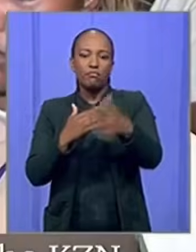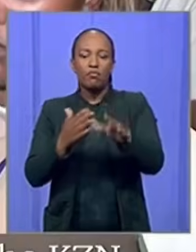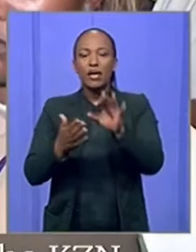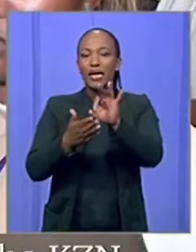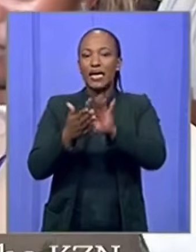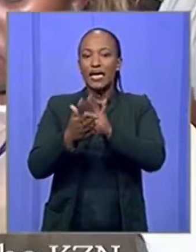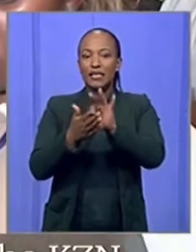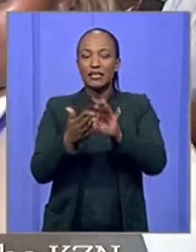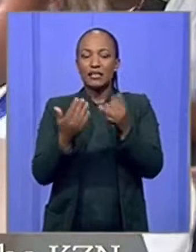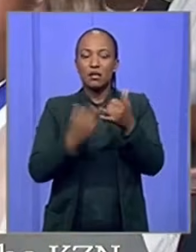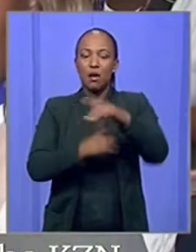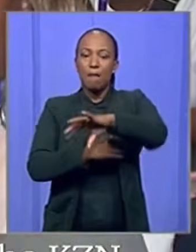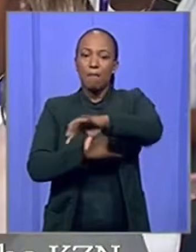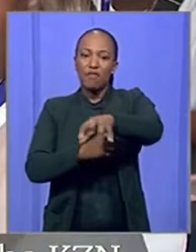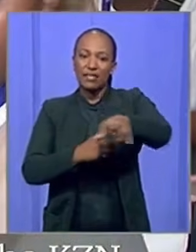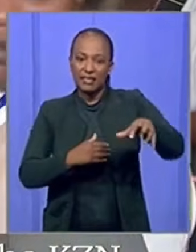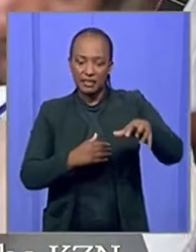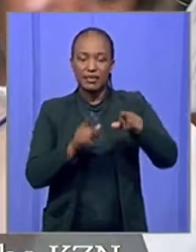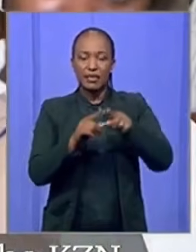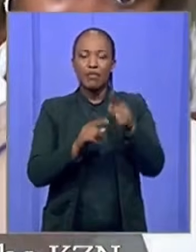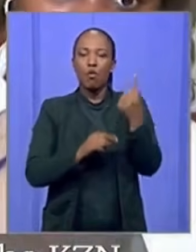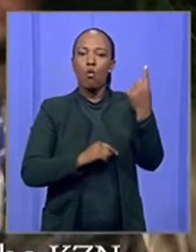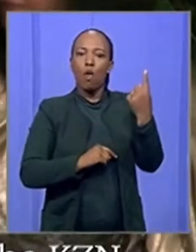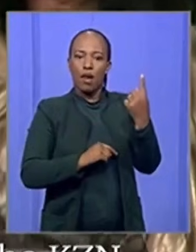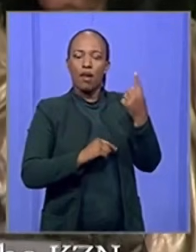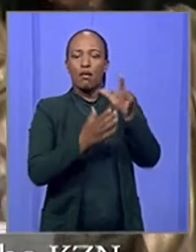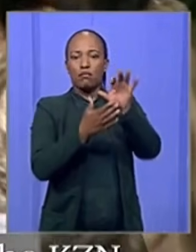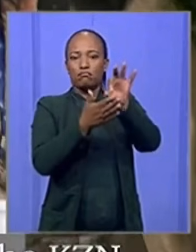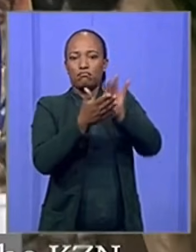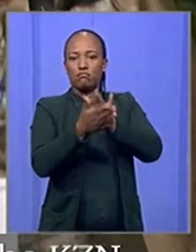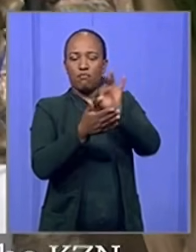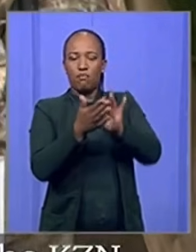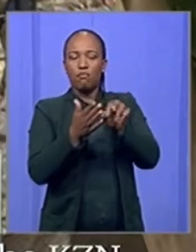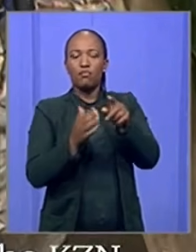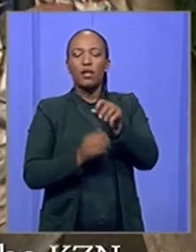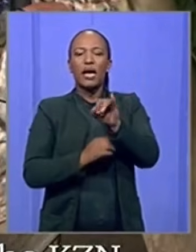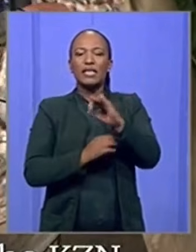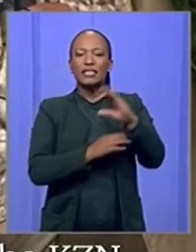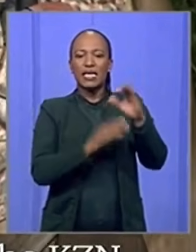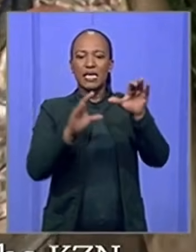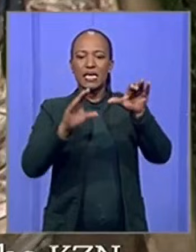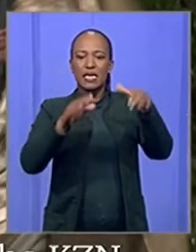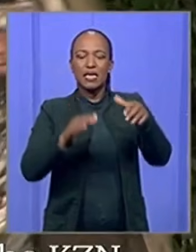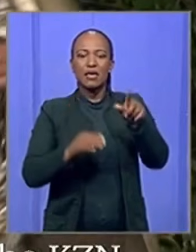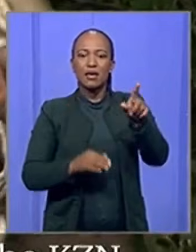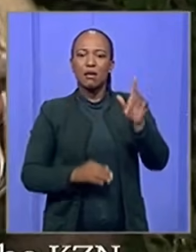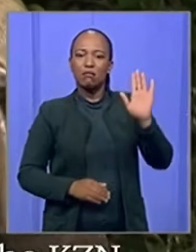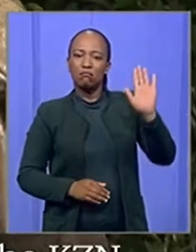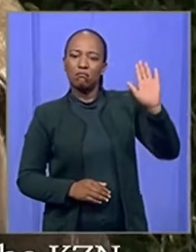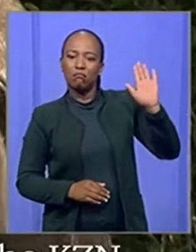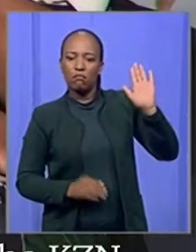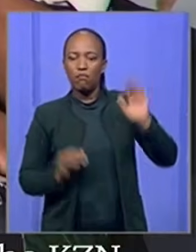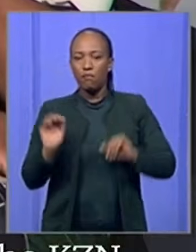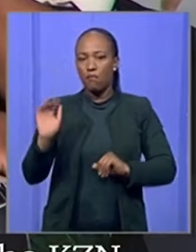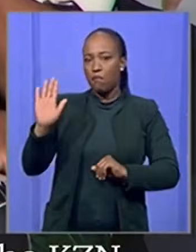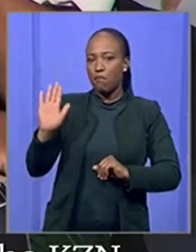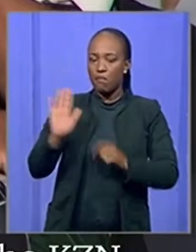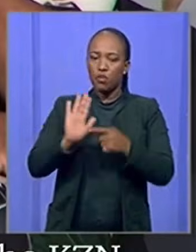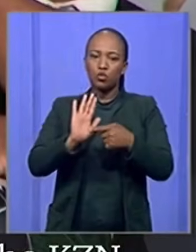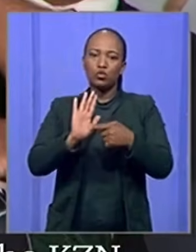maemong a diprovince hammoho le nkgetheng a le mong. IEC e re boitlamo bona ba mekga dipolitiki ke netefaletso hore e